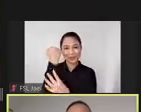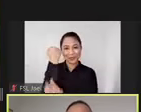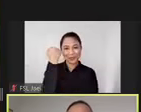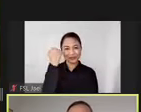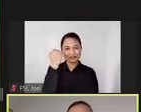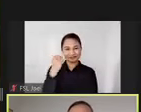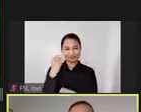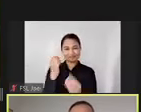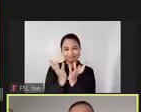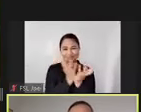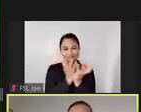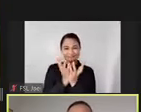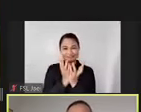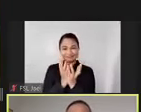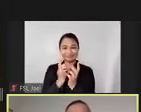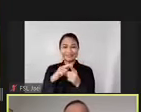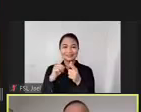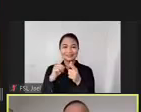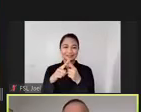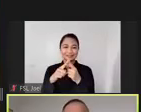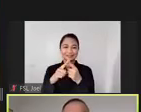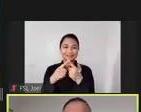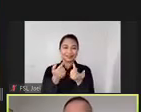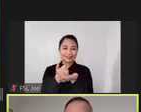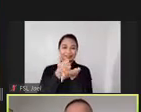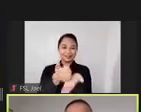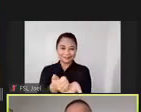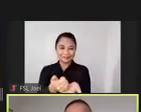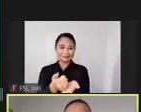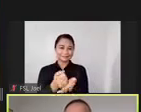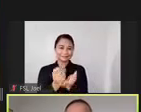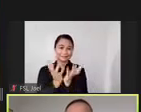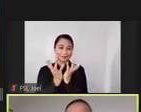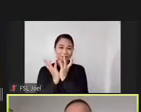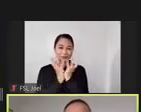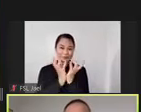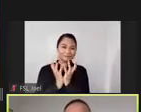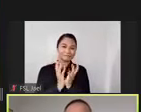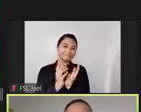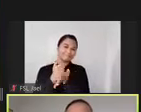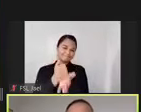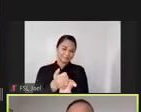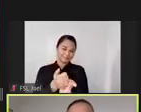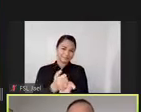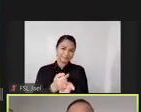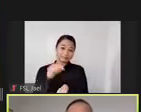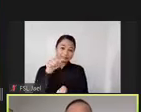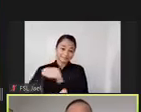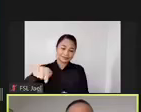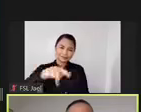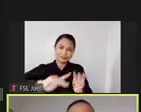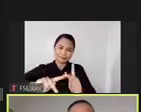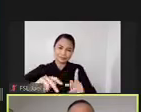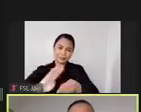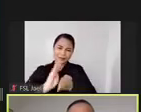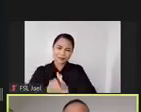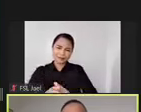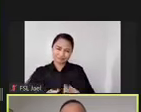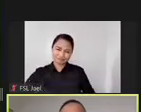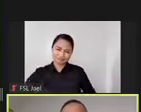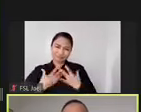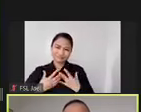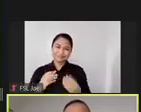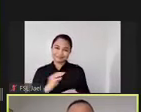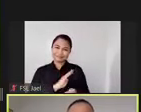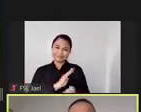resilient amidst challenges, including in a health or economic pandemic, or sometimes probably in leadership